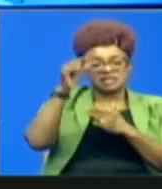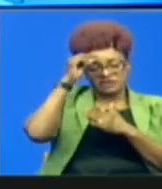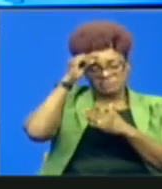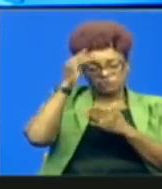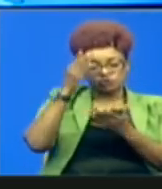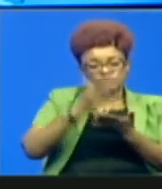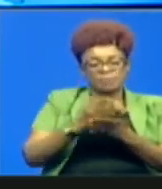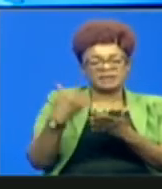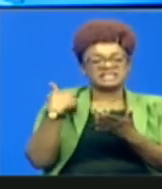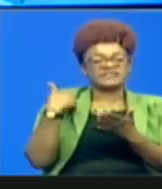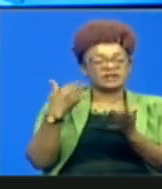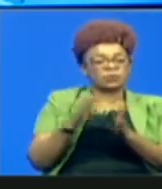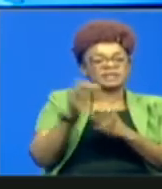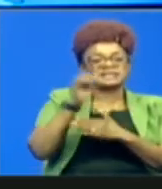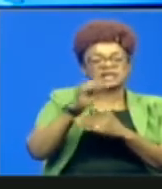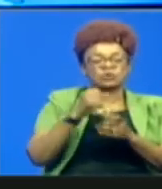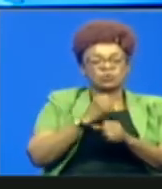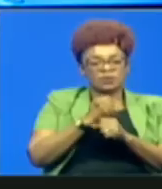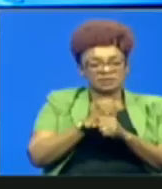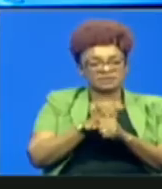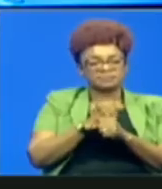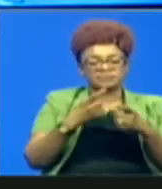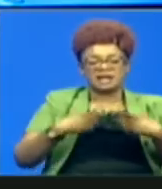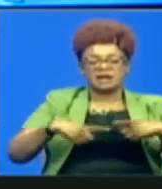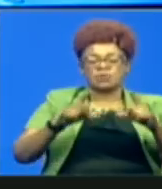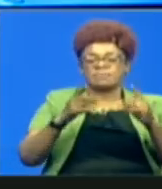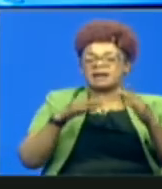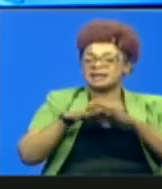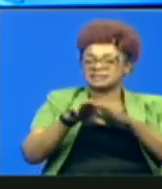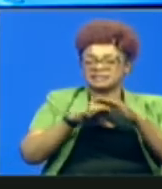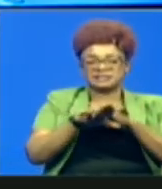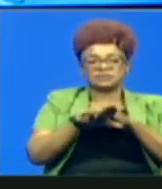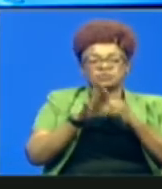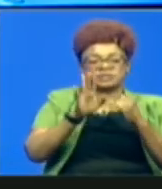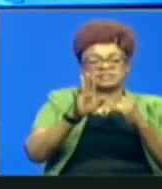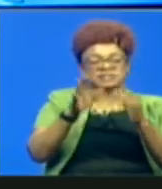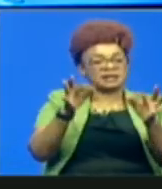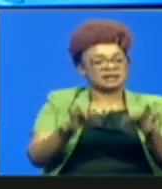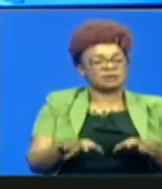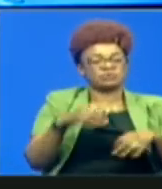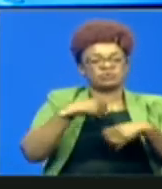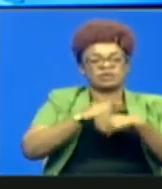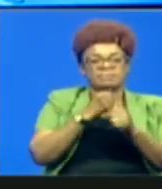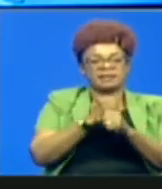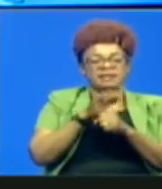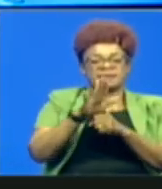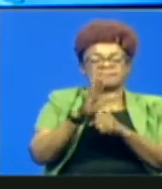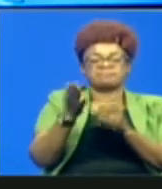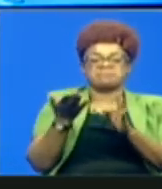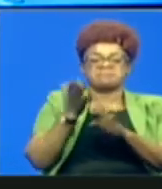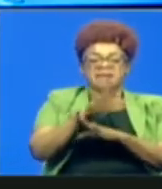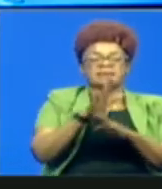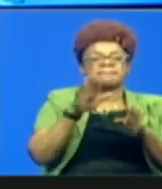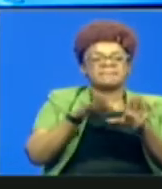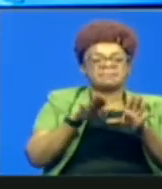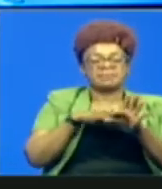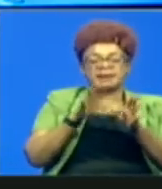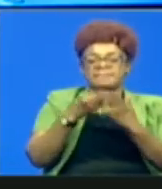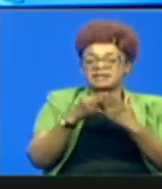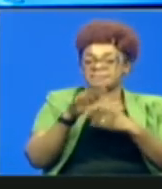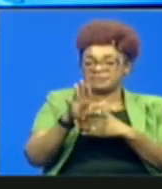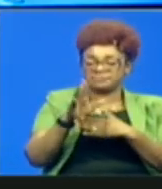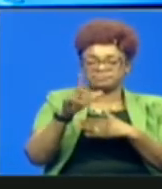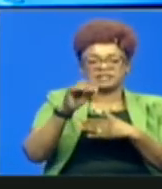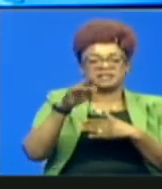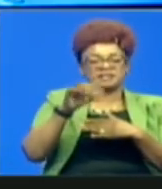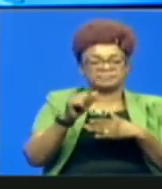interfering with the SACCO's operations and allow him access to its accounts to enable him to refund members their money. Lillian Kiarie with the latest on